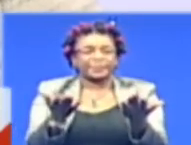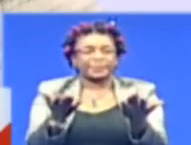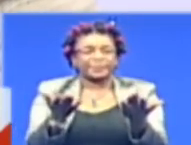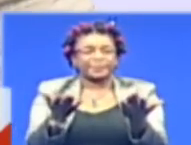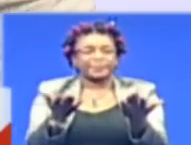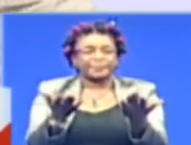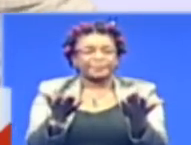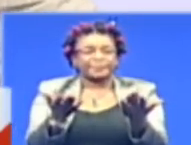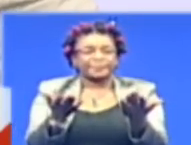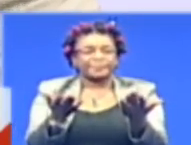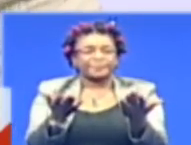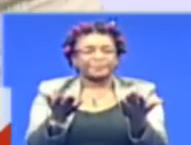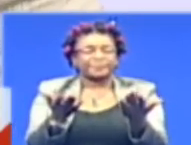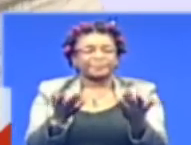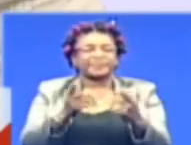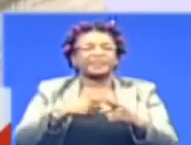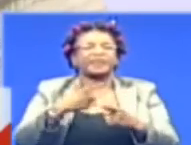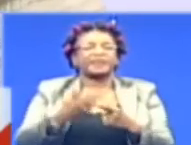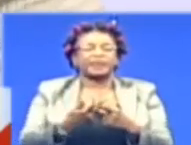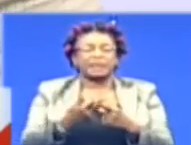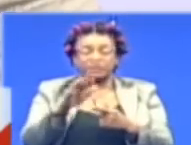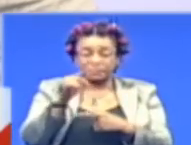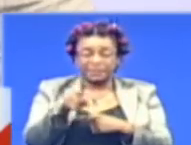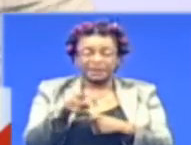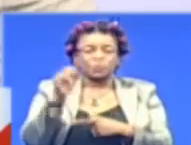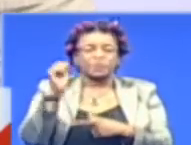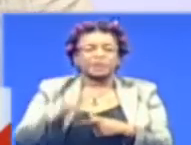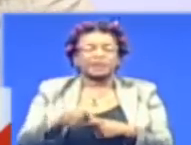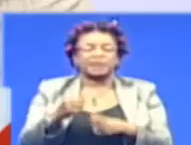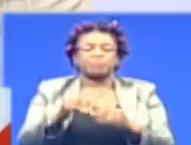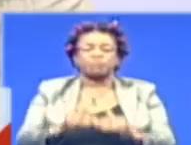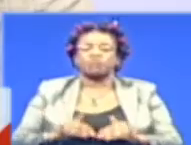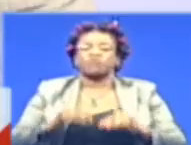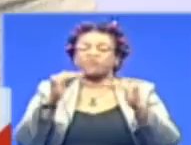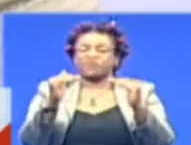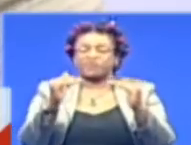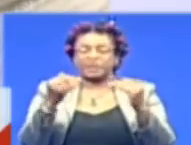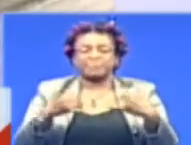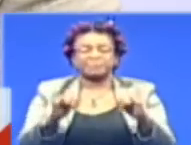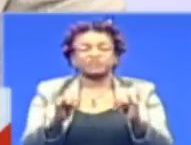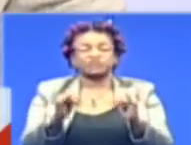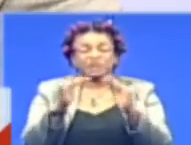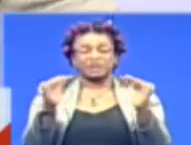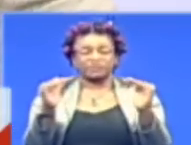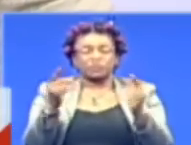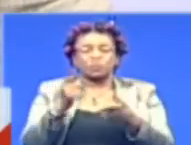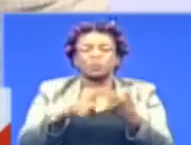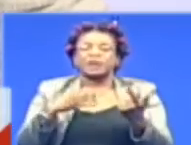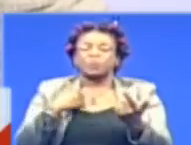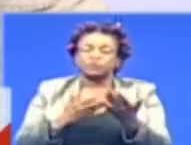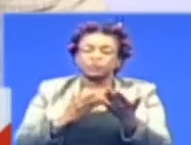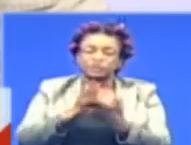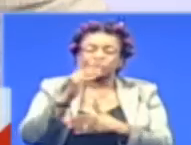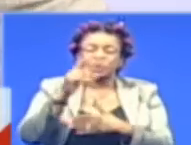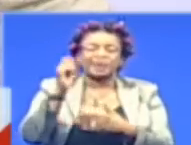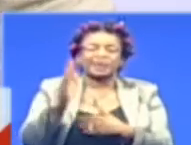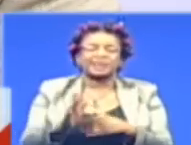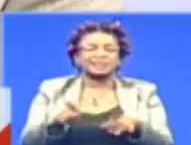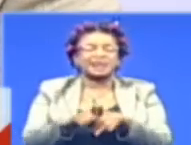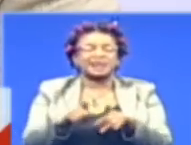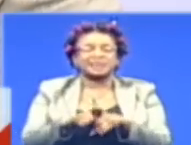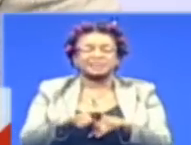has been established, then from there now we can be able to go to the next level of implementation. Okay. And what I want to assure Kenyans as parliamentarians